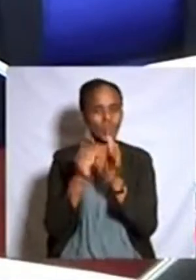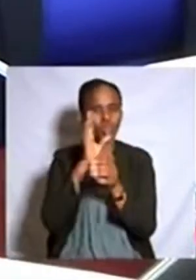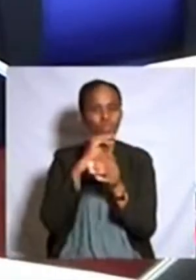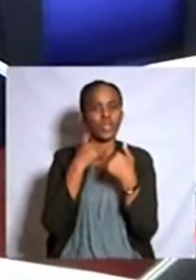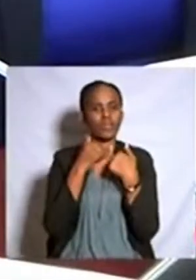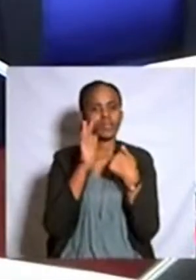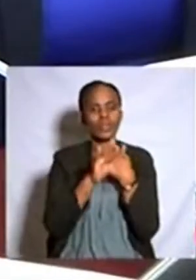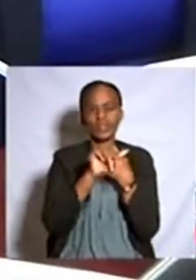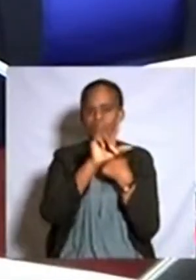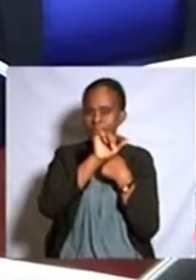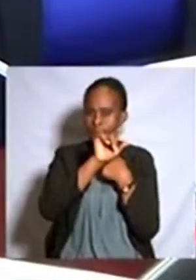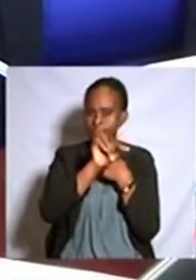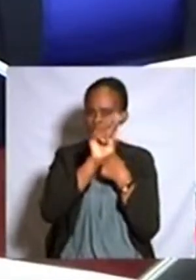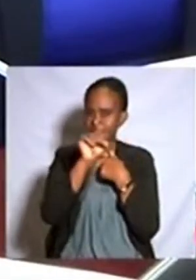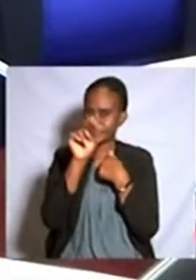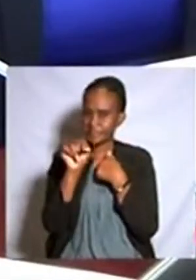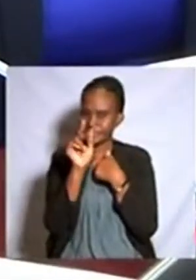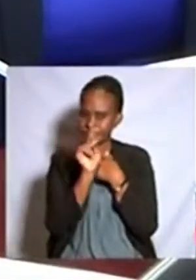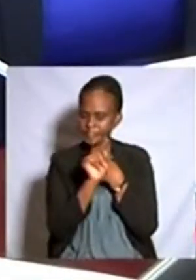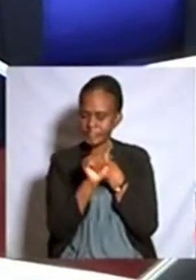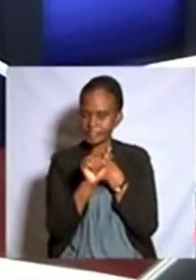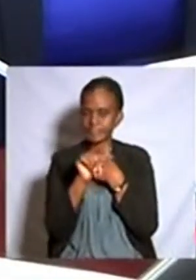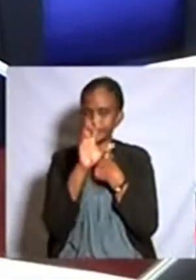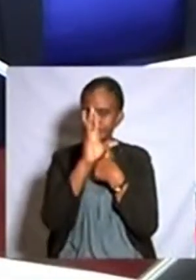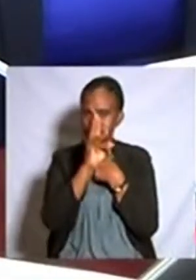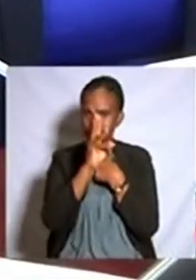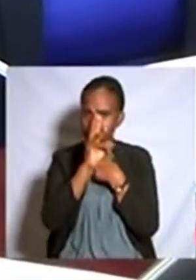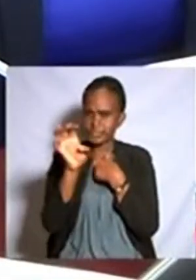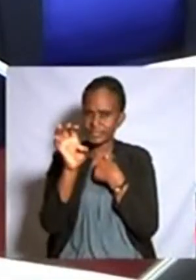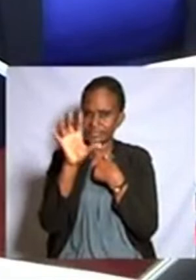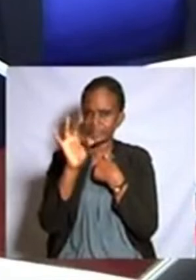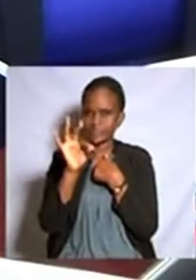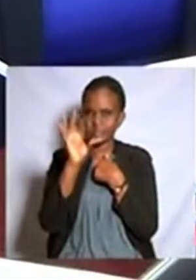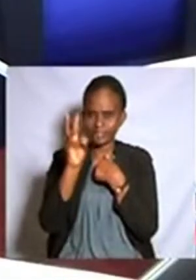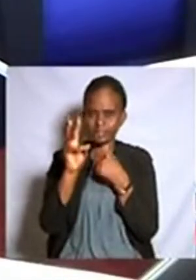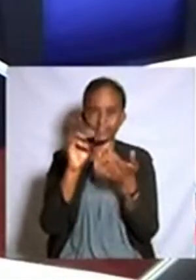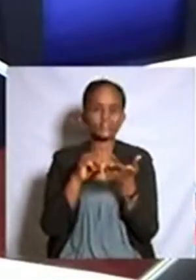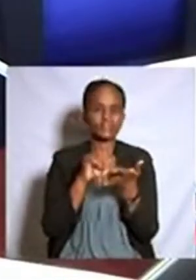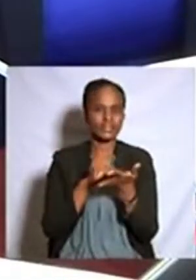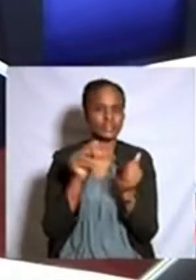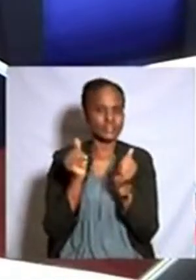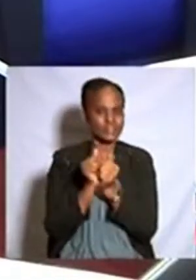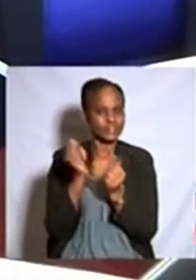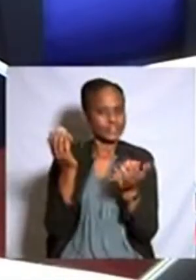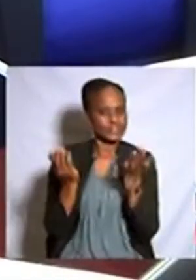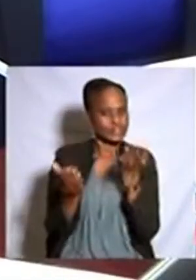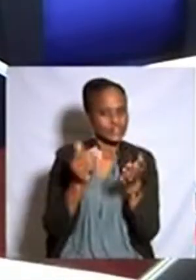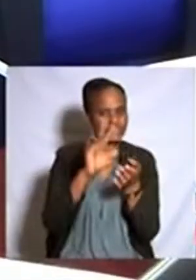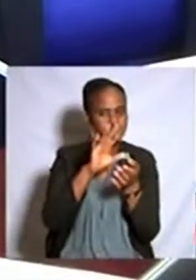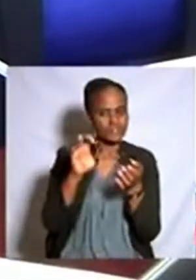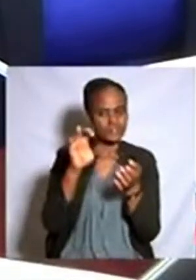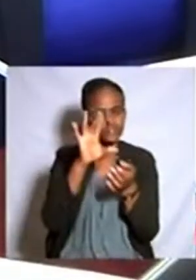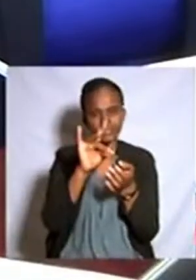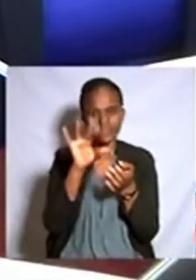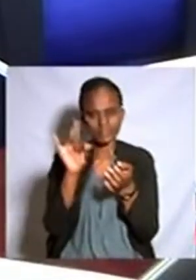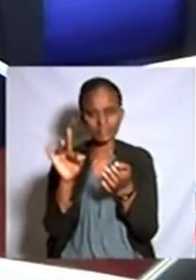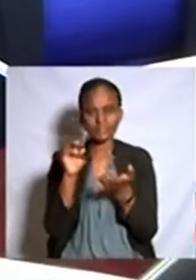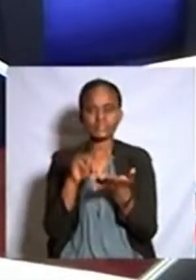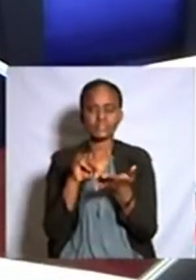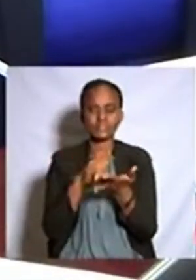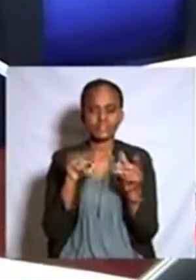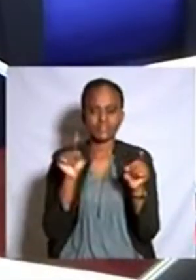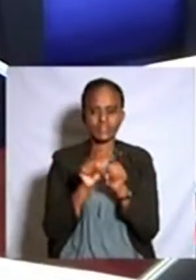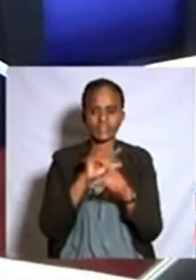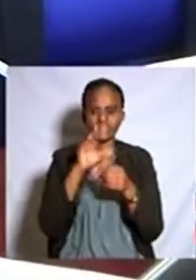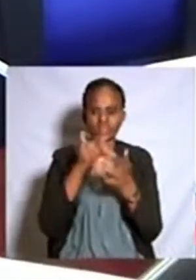In 2022 is 696 million compared to 588 million. Then